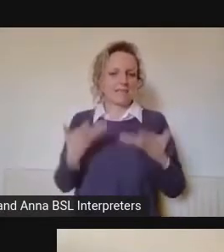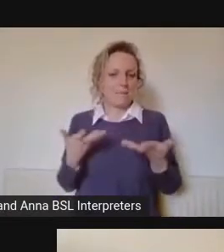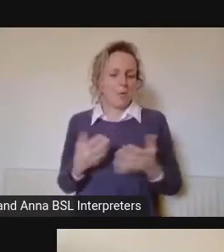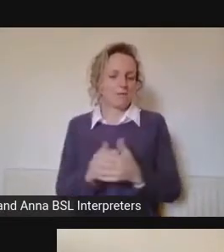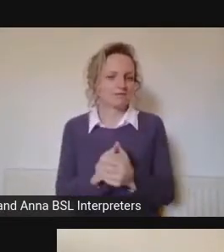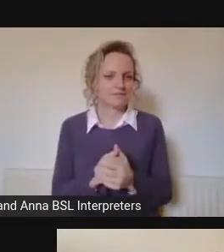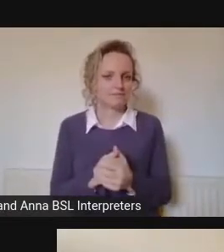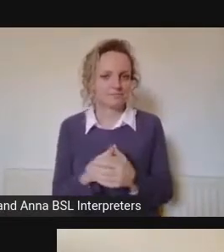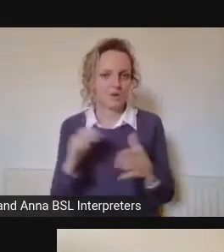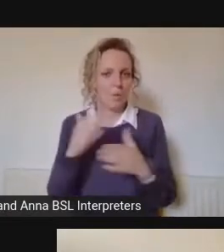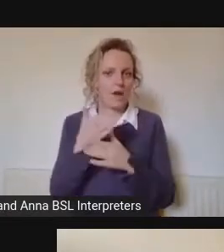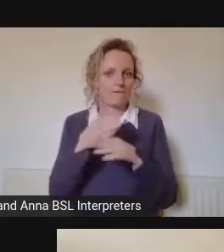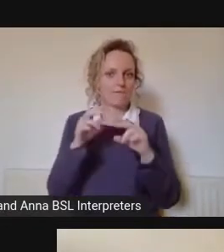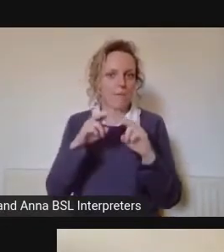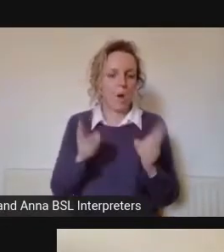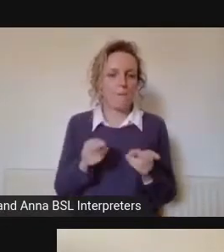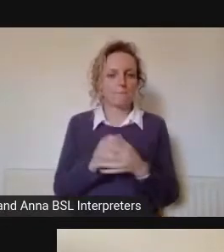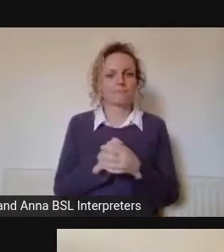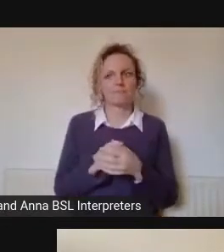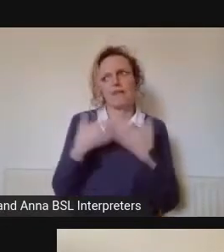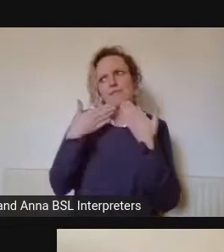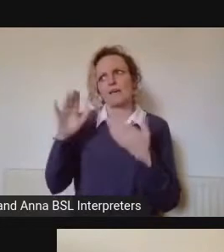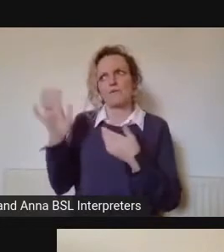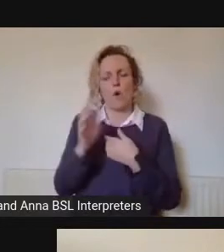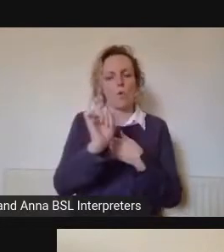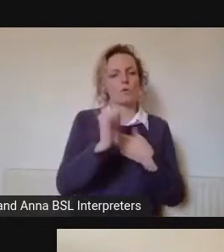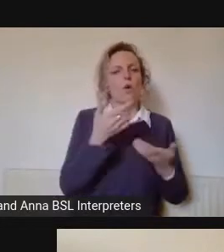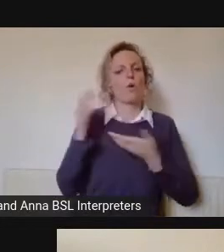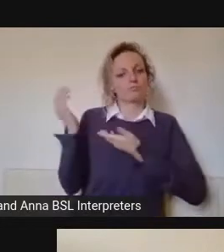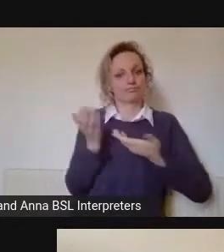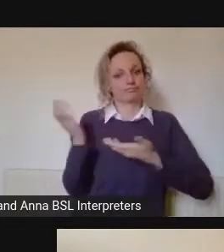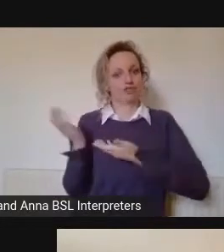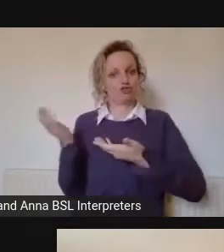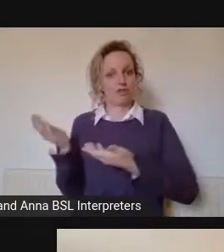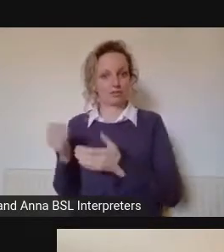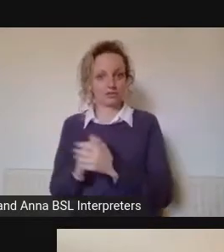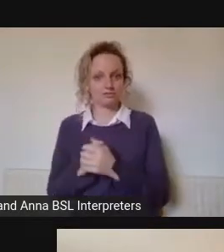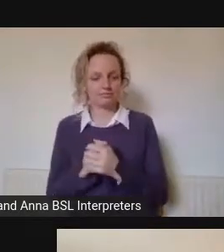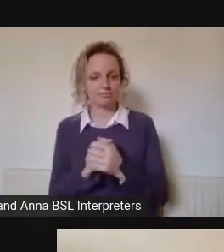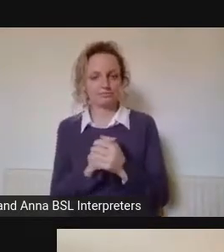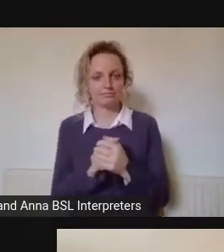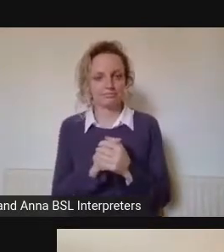Thank you all for those audio descriptions and introductions. So